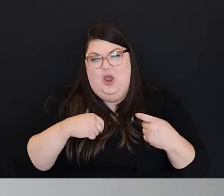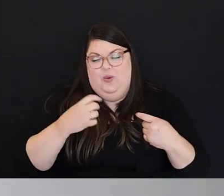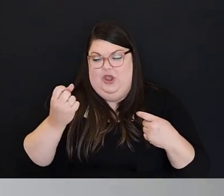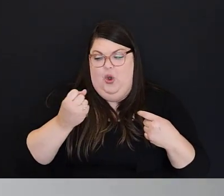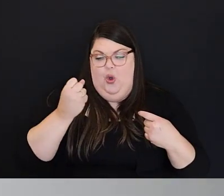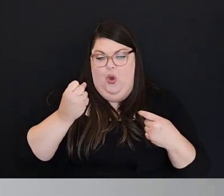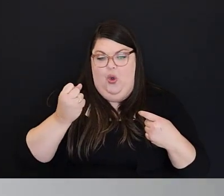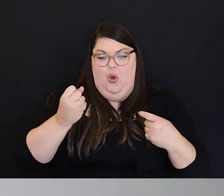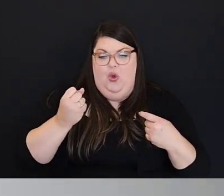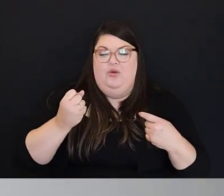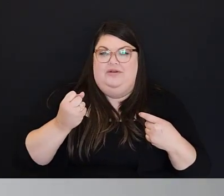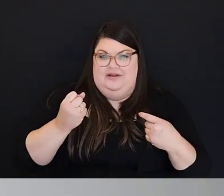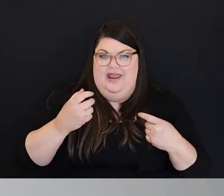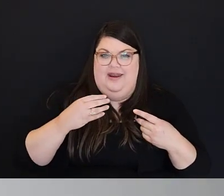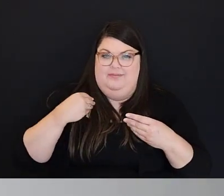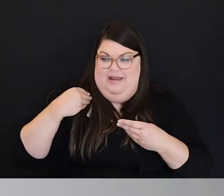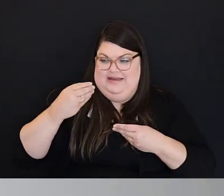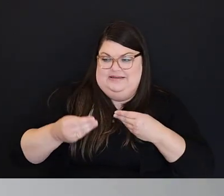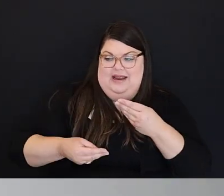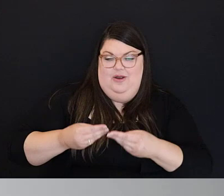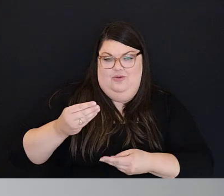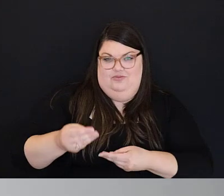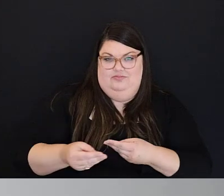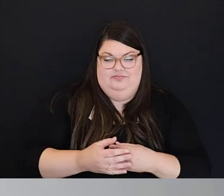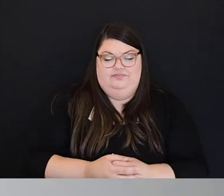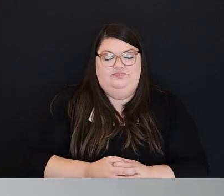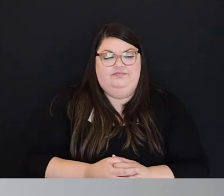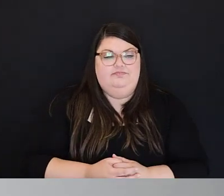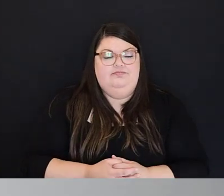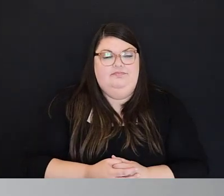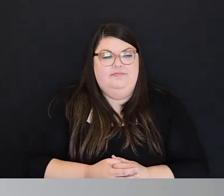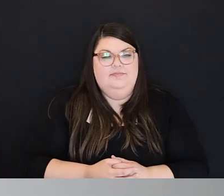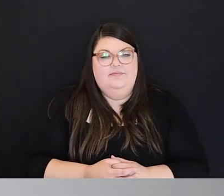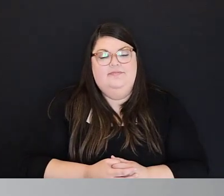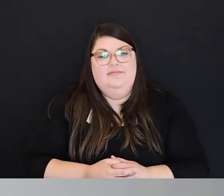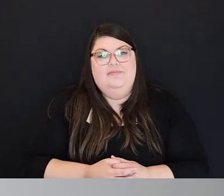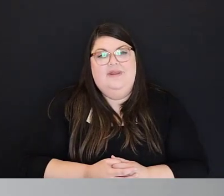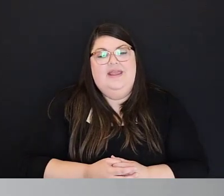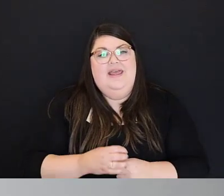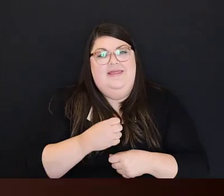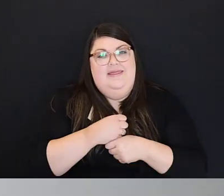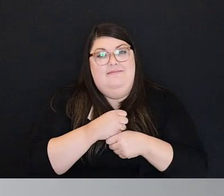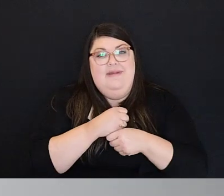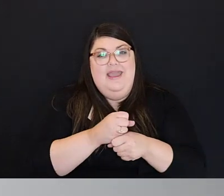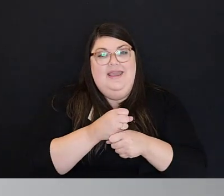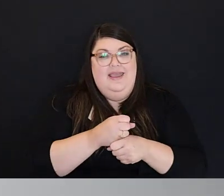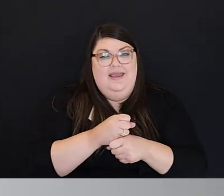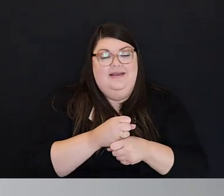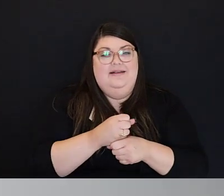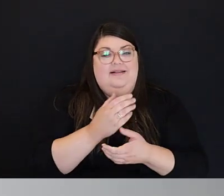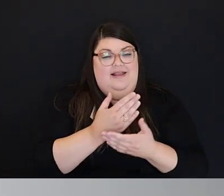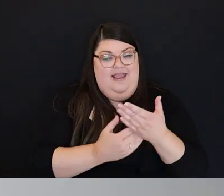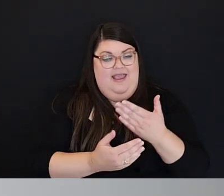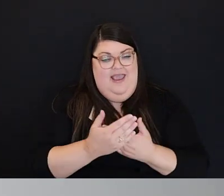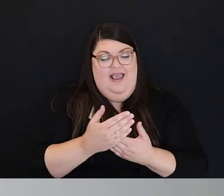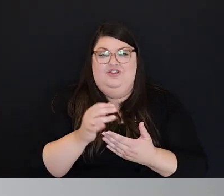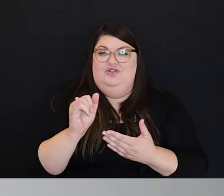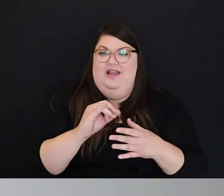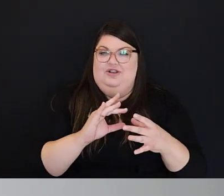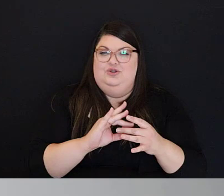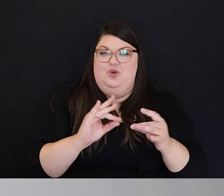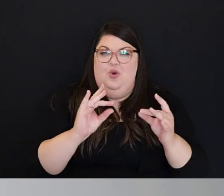hold generationally, let's say, and the making in the hand, or like